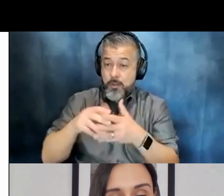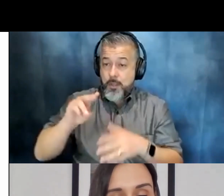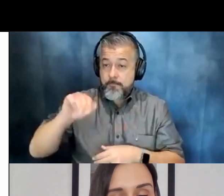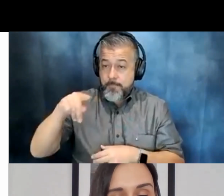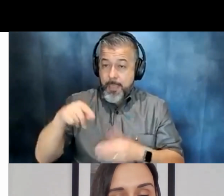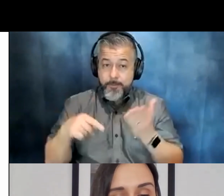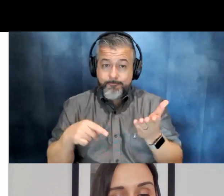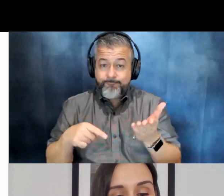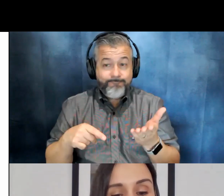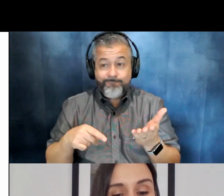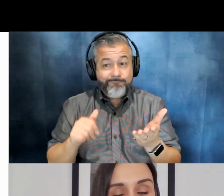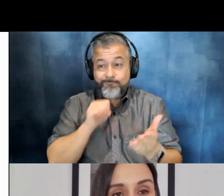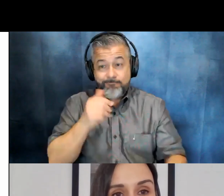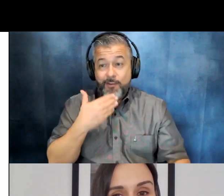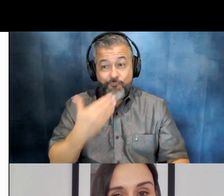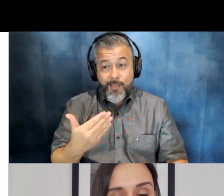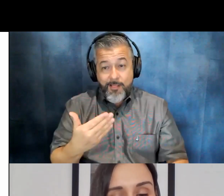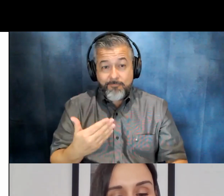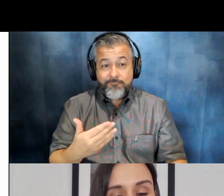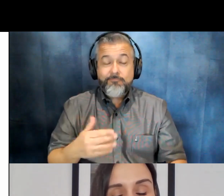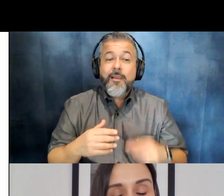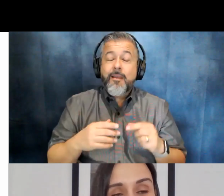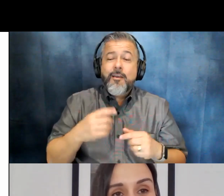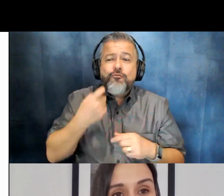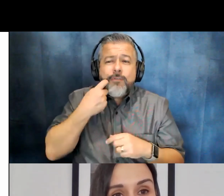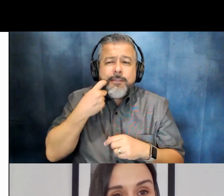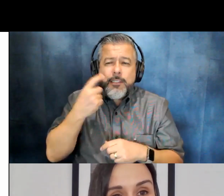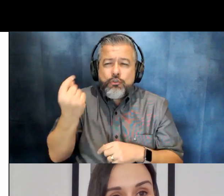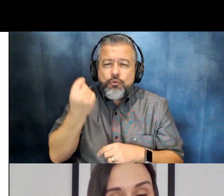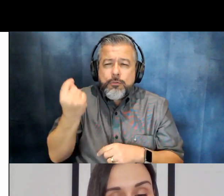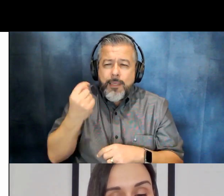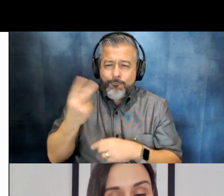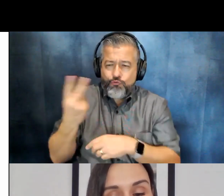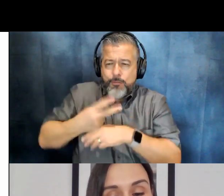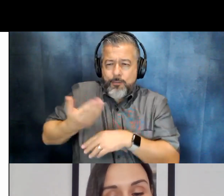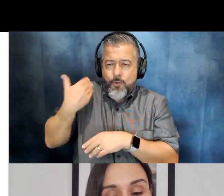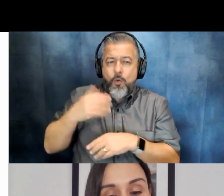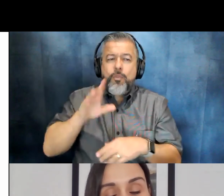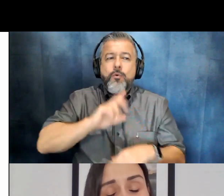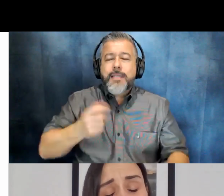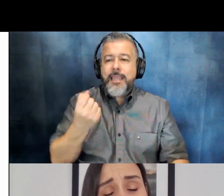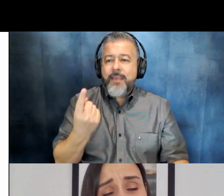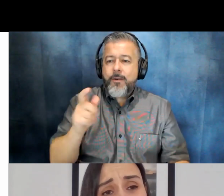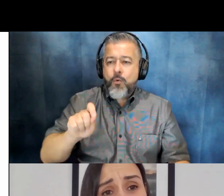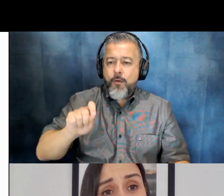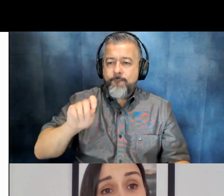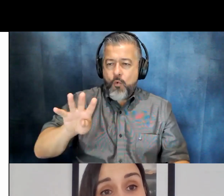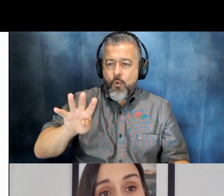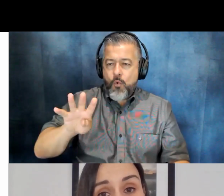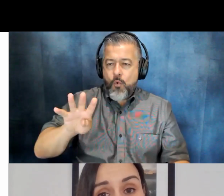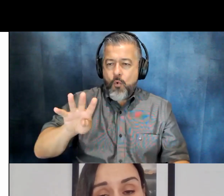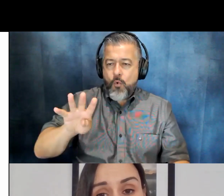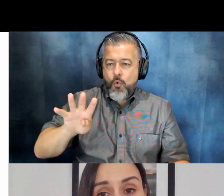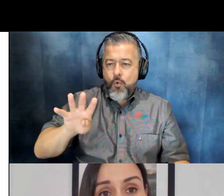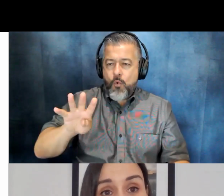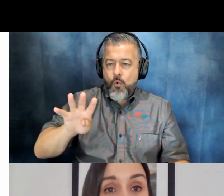too well right now. As of Tuesday, when I updated this, there were 11.4 million cases, over